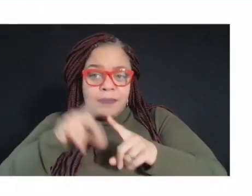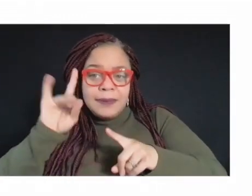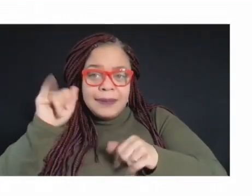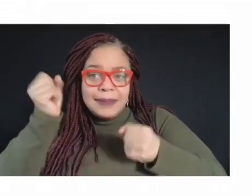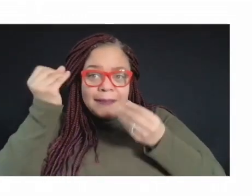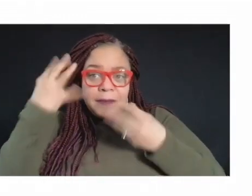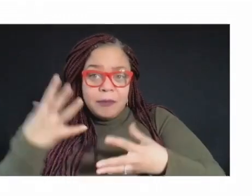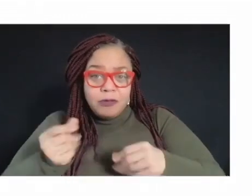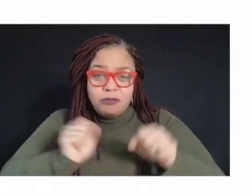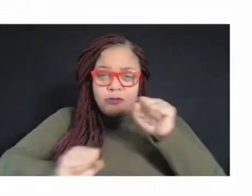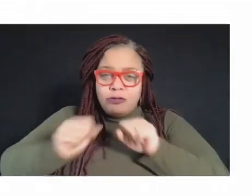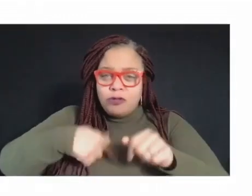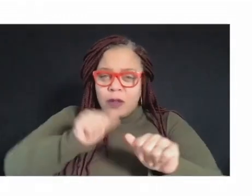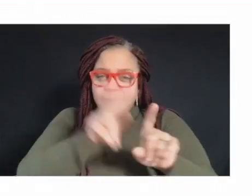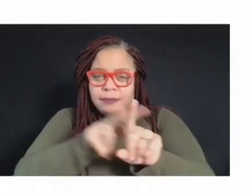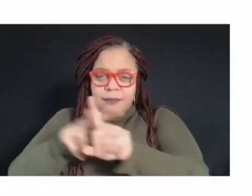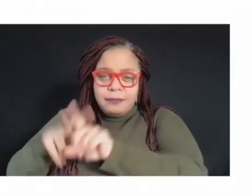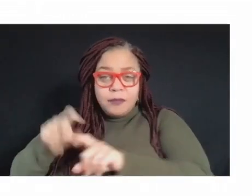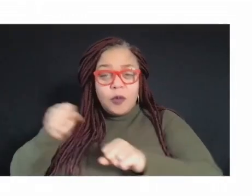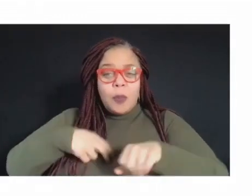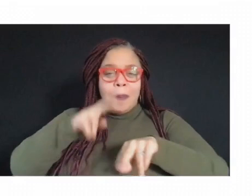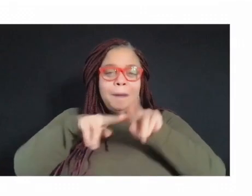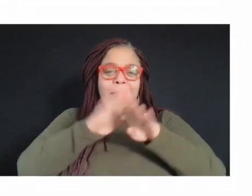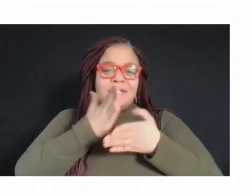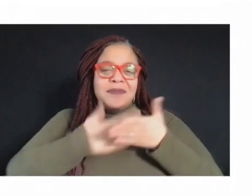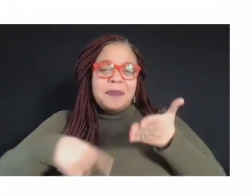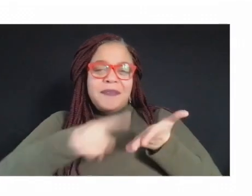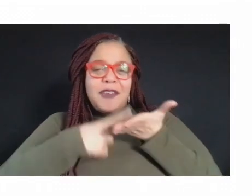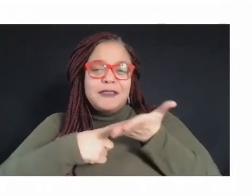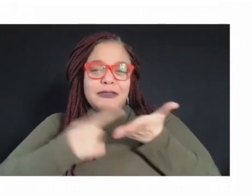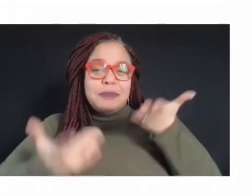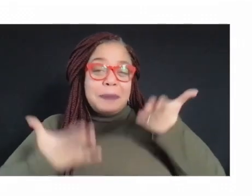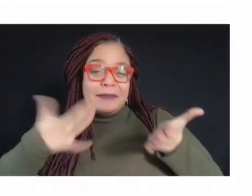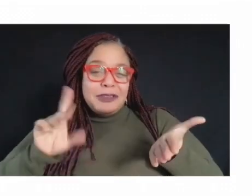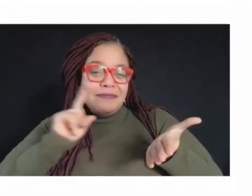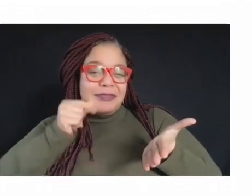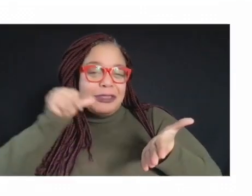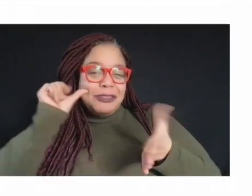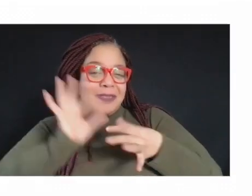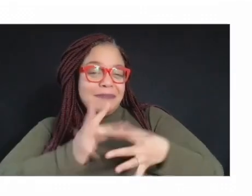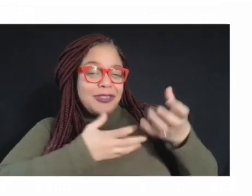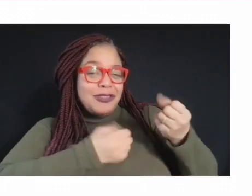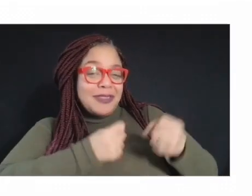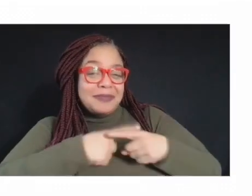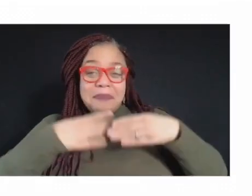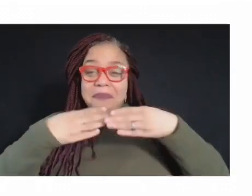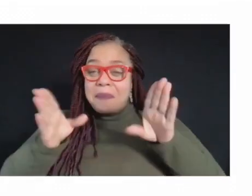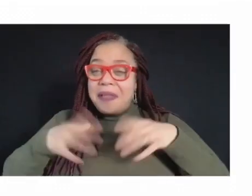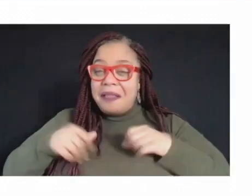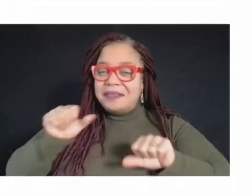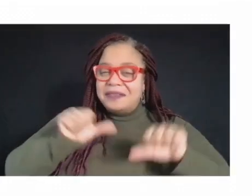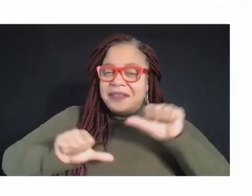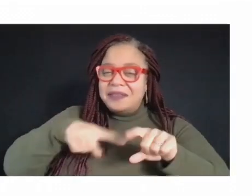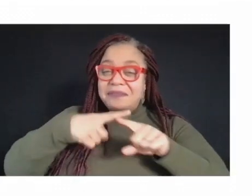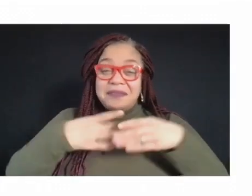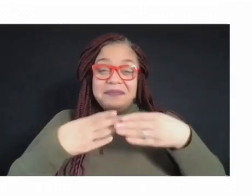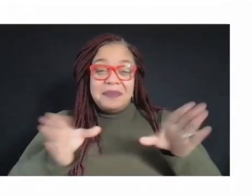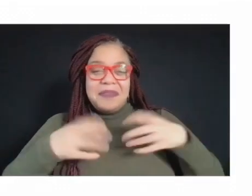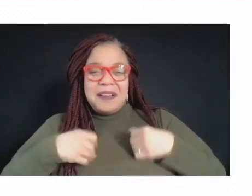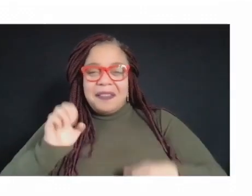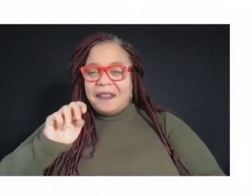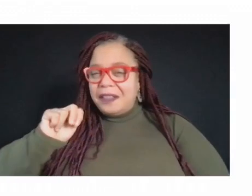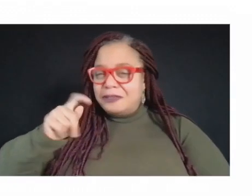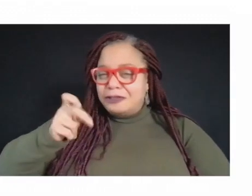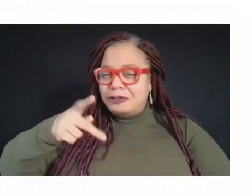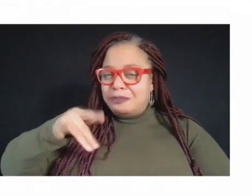that you may have heard yesterday about trust in public health science and the public health enterprise, as well as conversations about how different